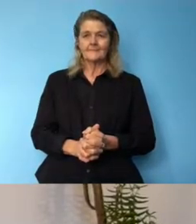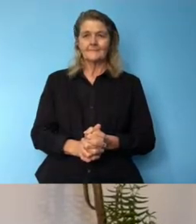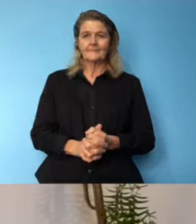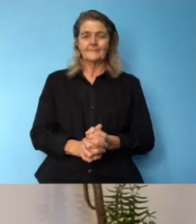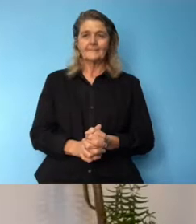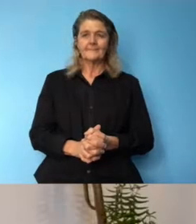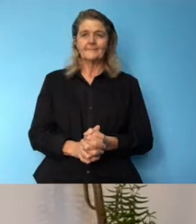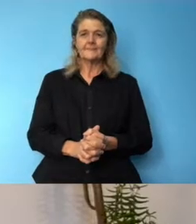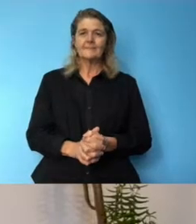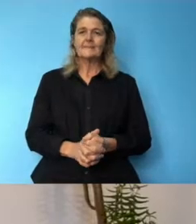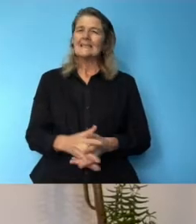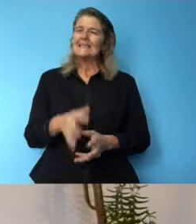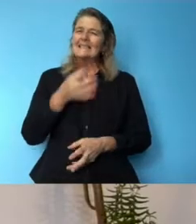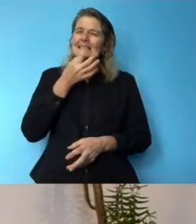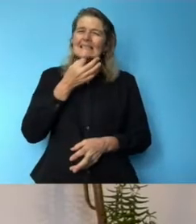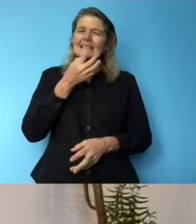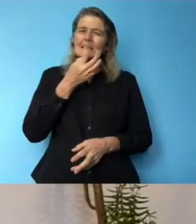I'm going to put a tiny bit more yellow in.